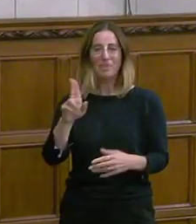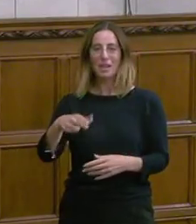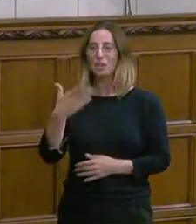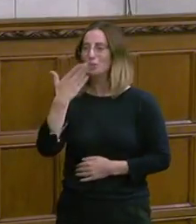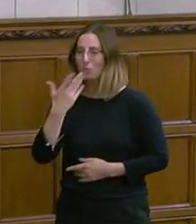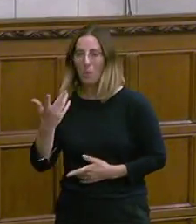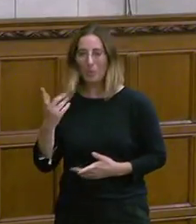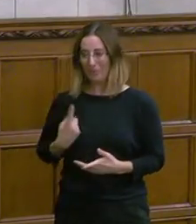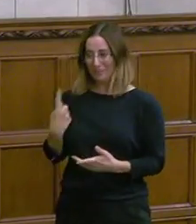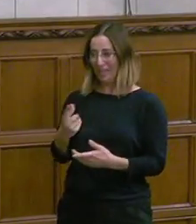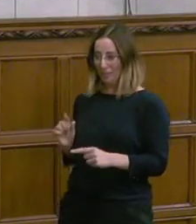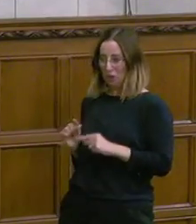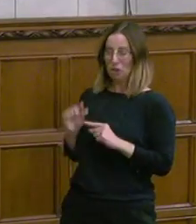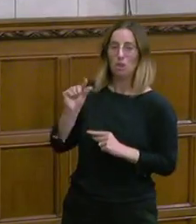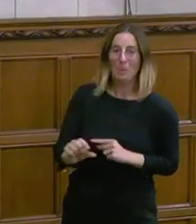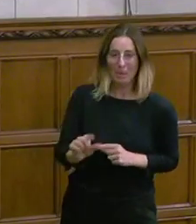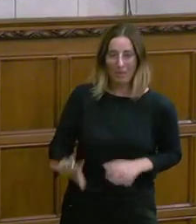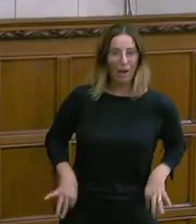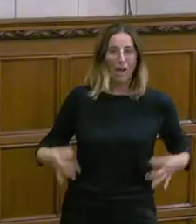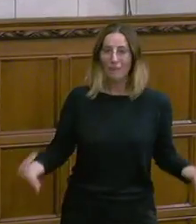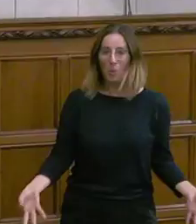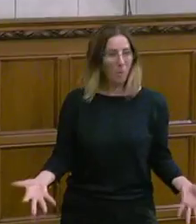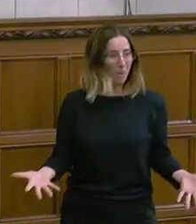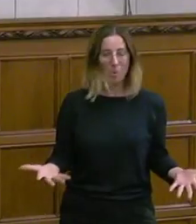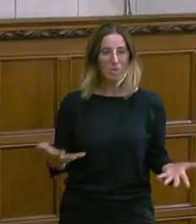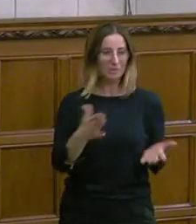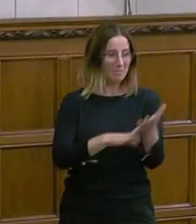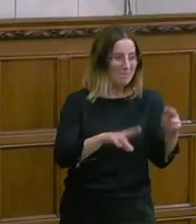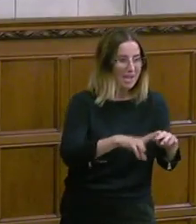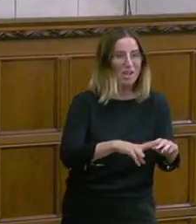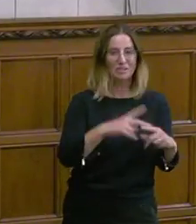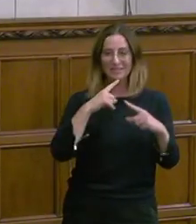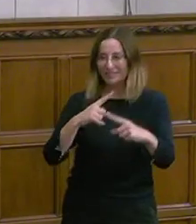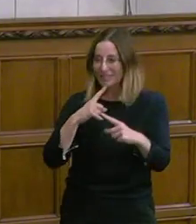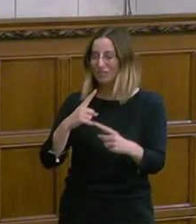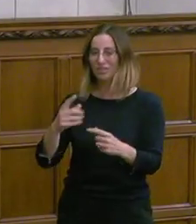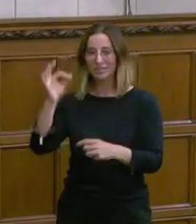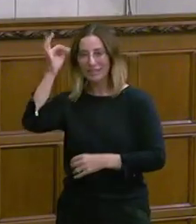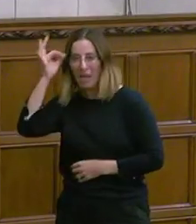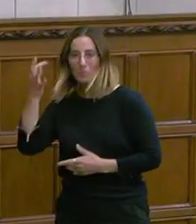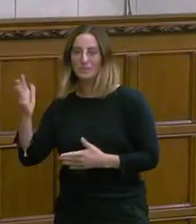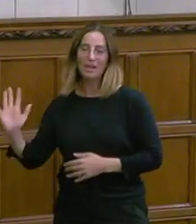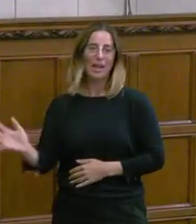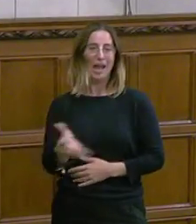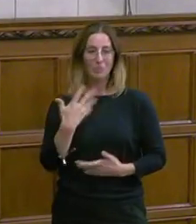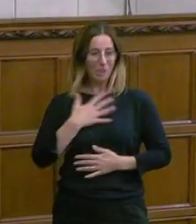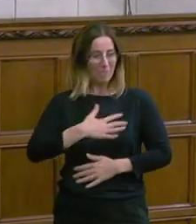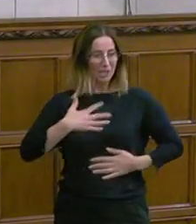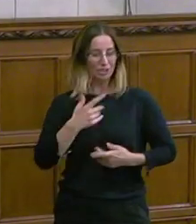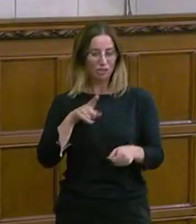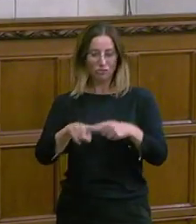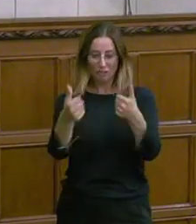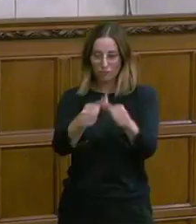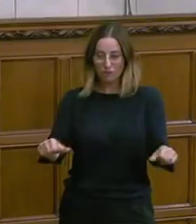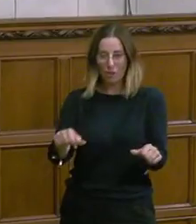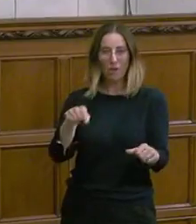get, and they can't really afford to do that either. It's a real slog. Parents and teachers and local authority staff and councillors are passionate to get the